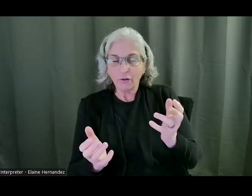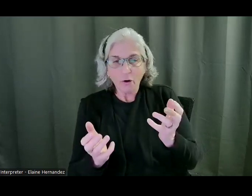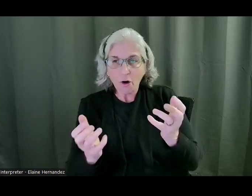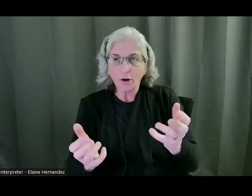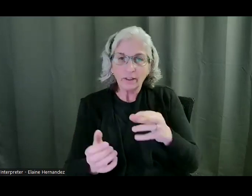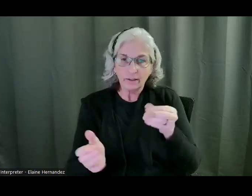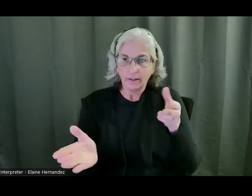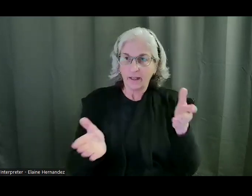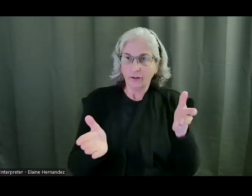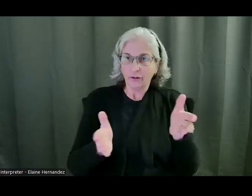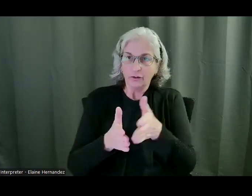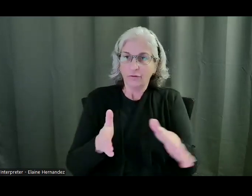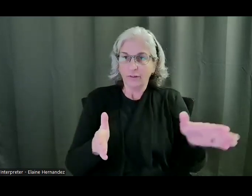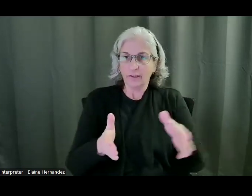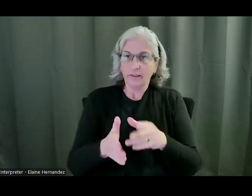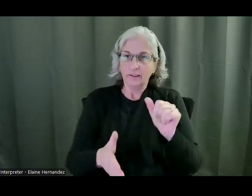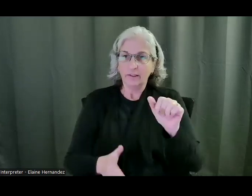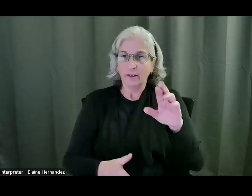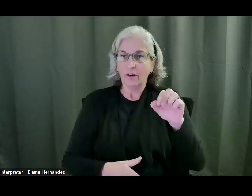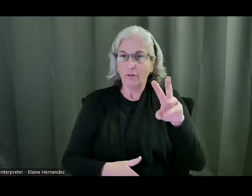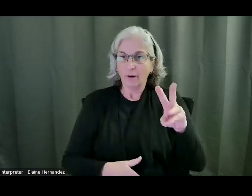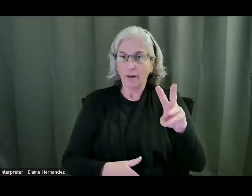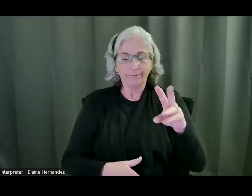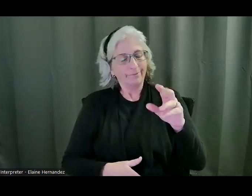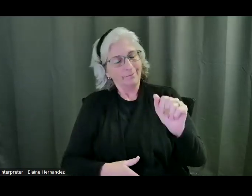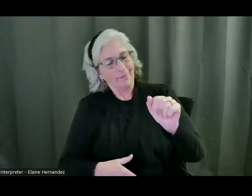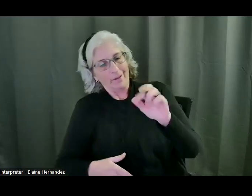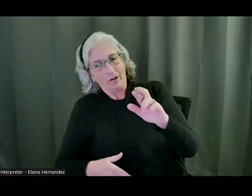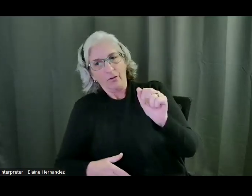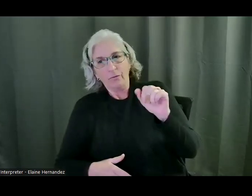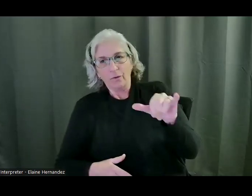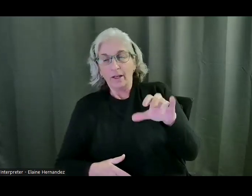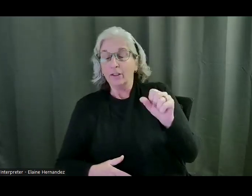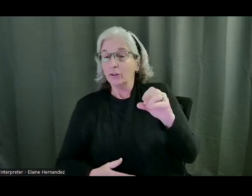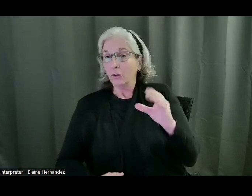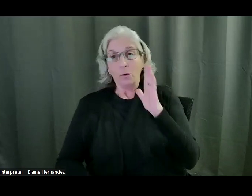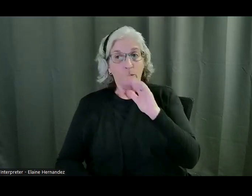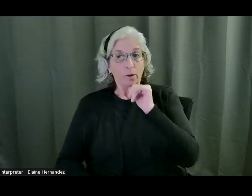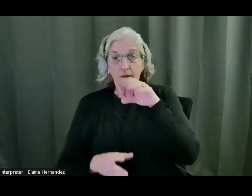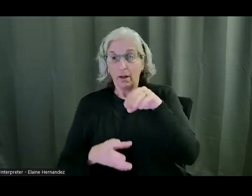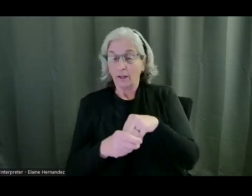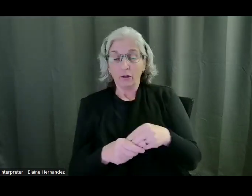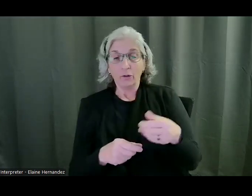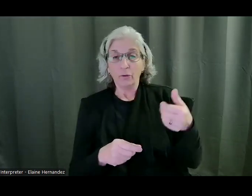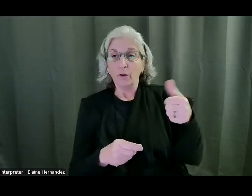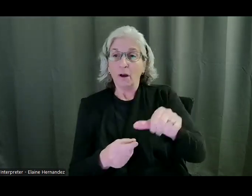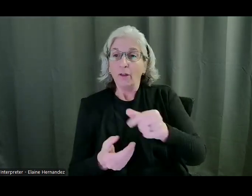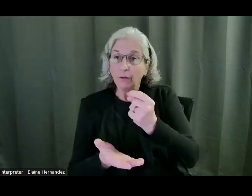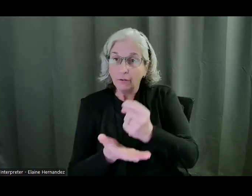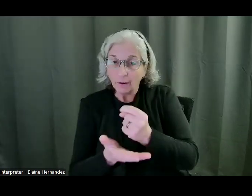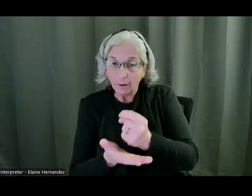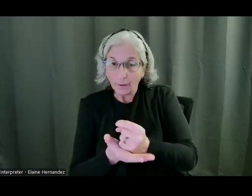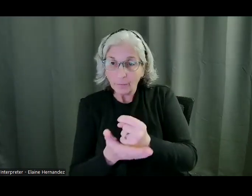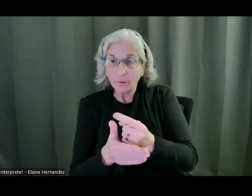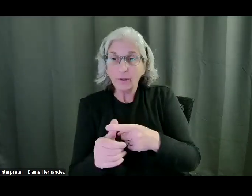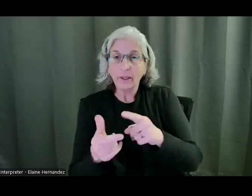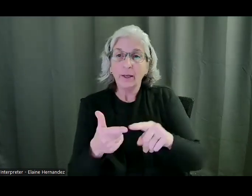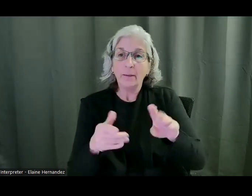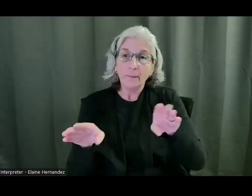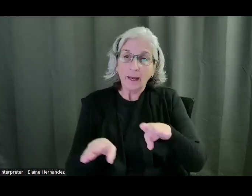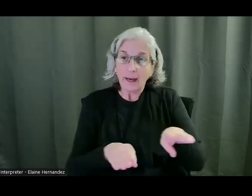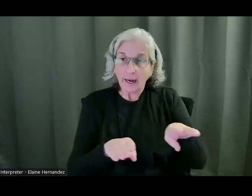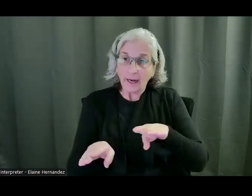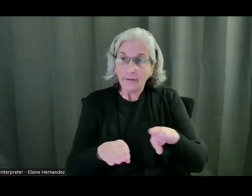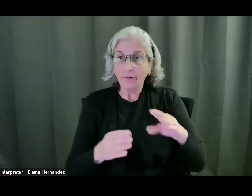CSS does not, moving forward, it will not include other clinical or therapeutic services or behavioral health interventions or